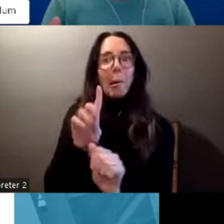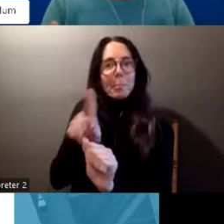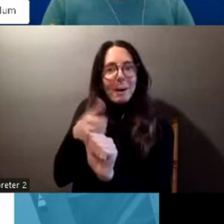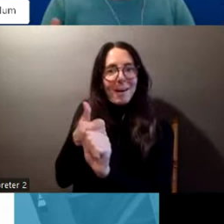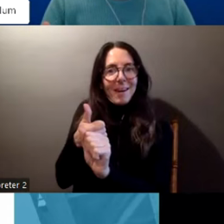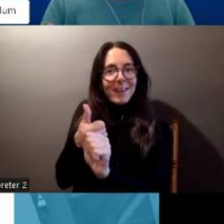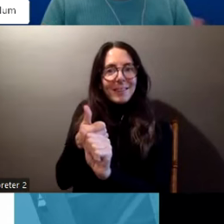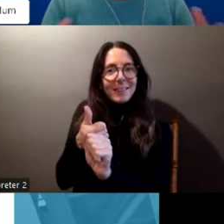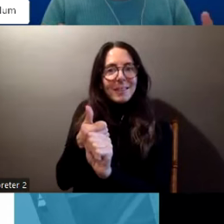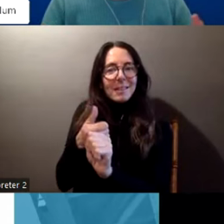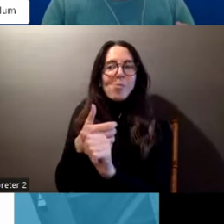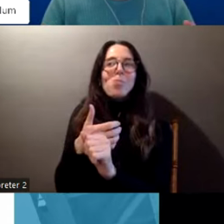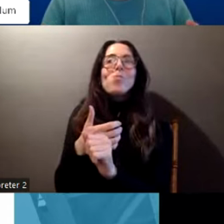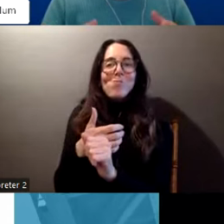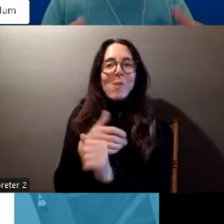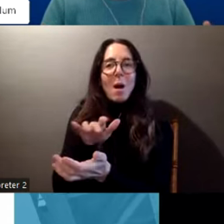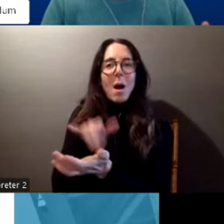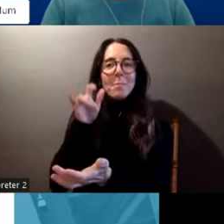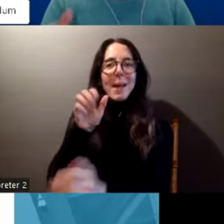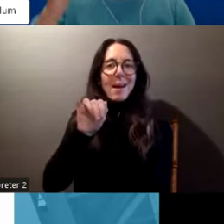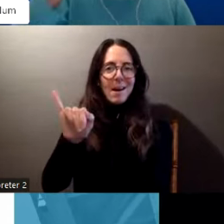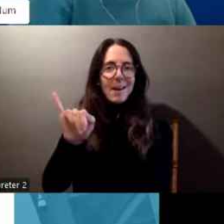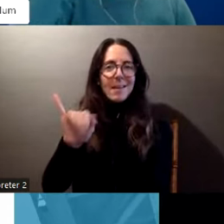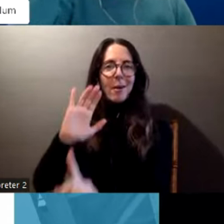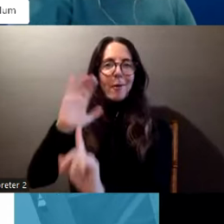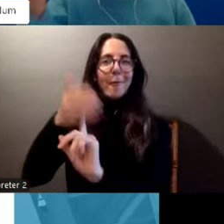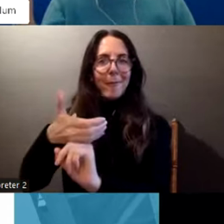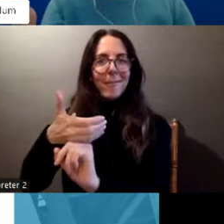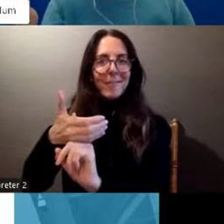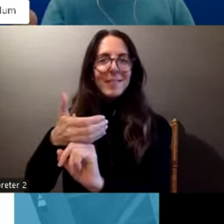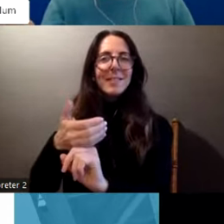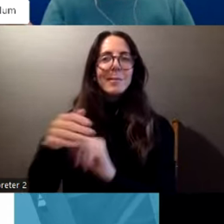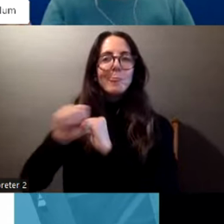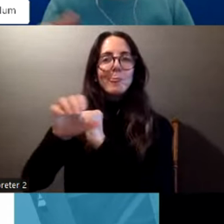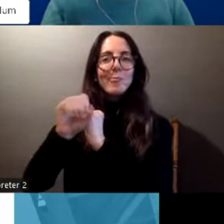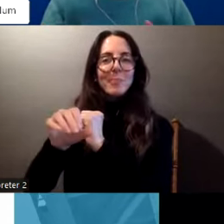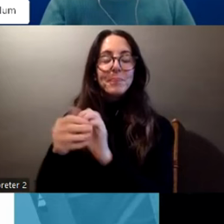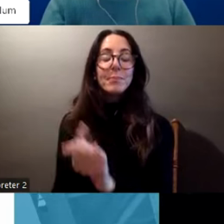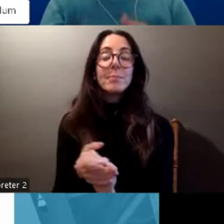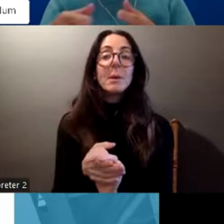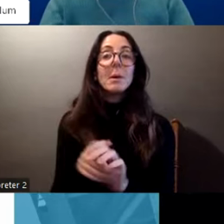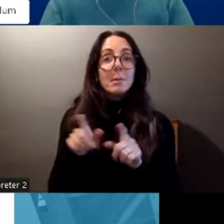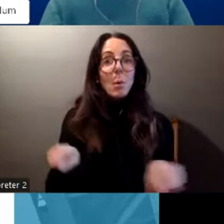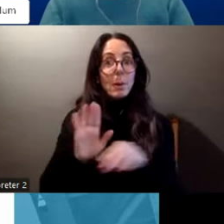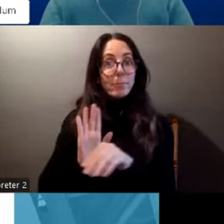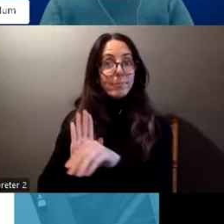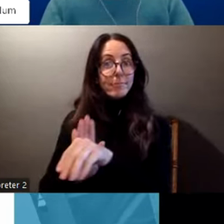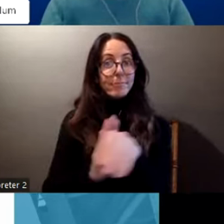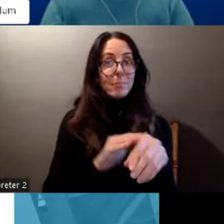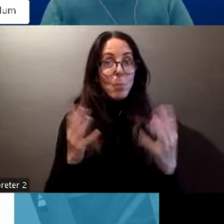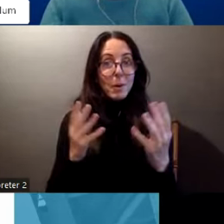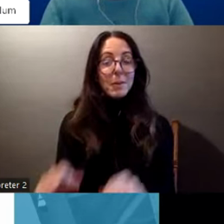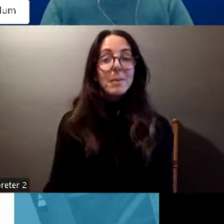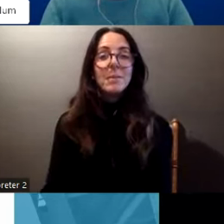of, of that technology for their gain. So one of the things we always say is, someone's out there,